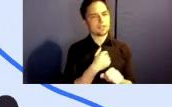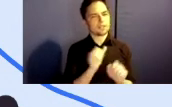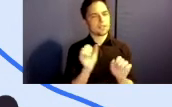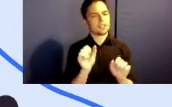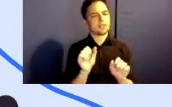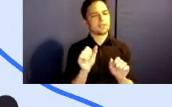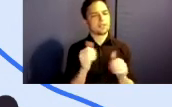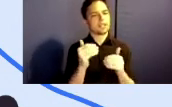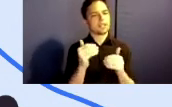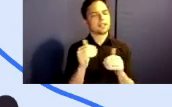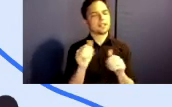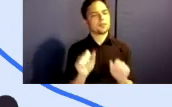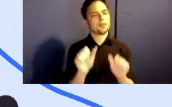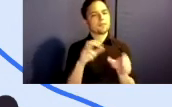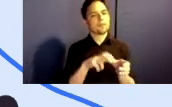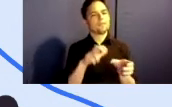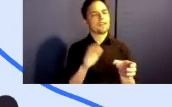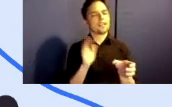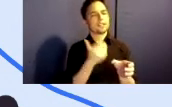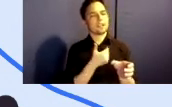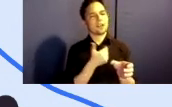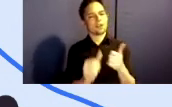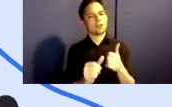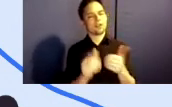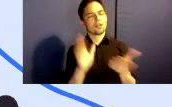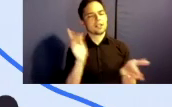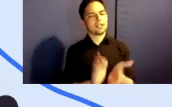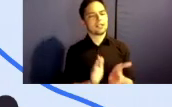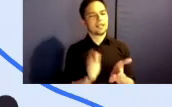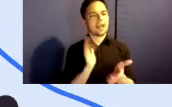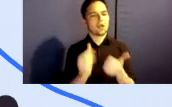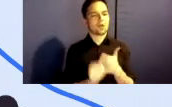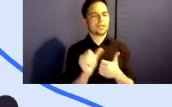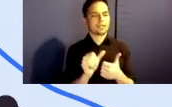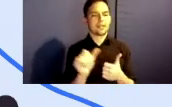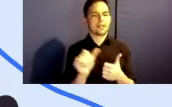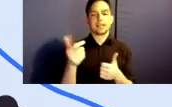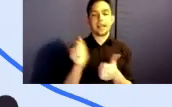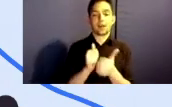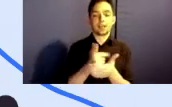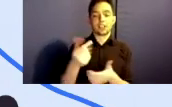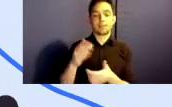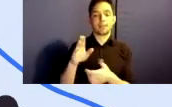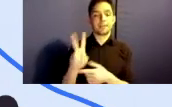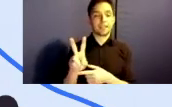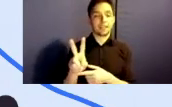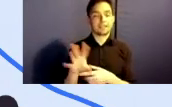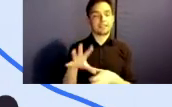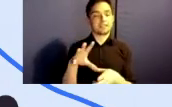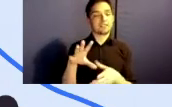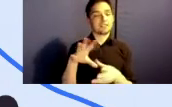this context, and how can GBV be prioritized? Because if I'm understanding this right, it wasn't considered in